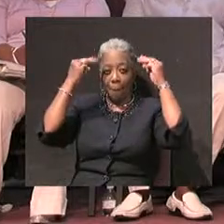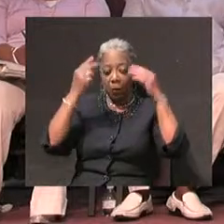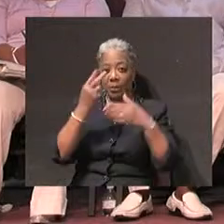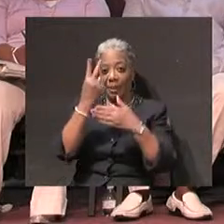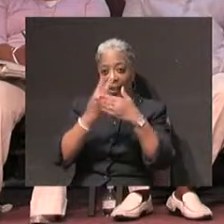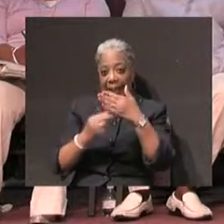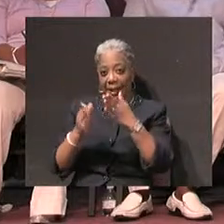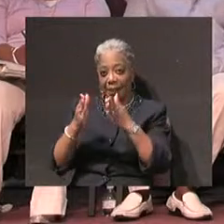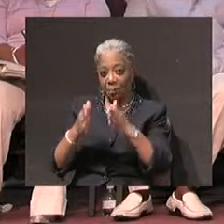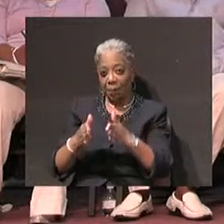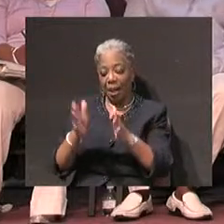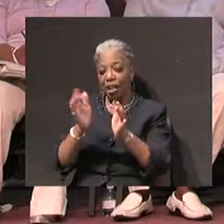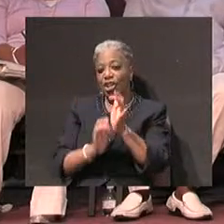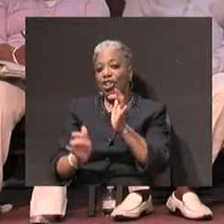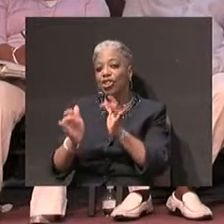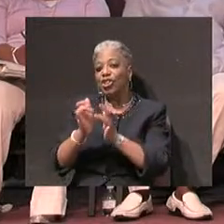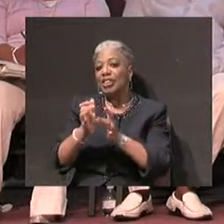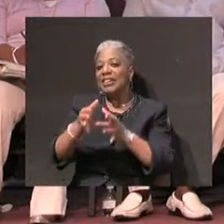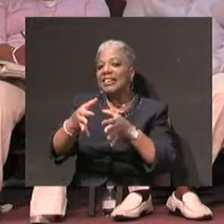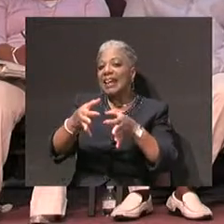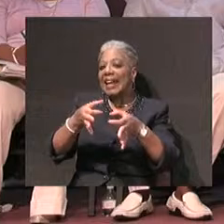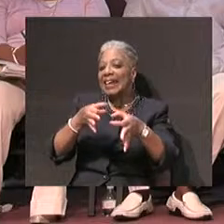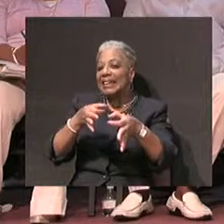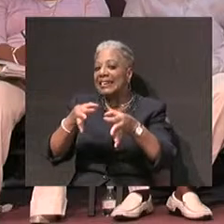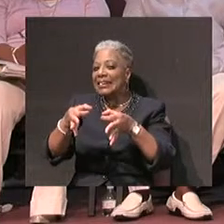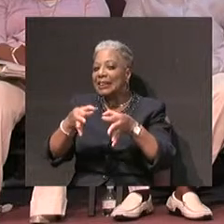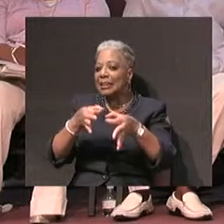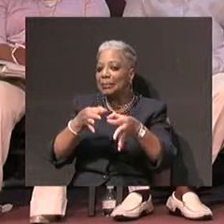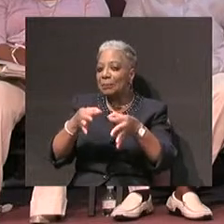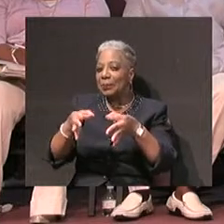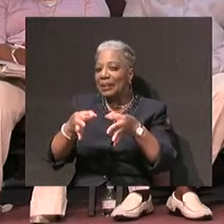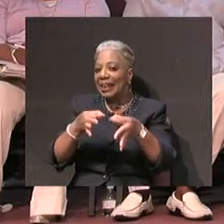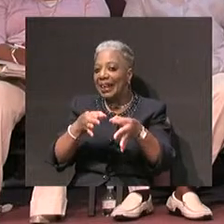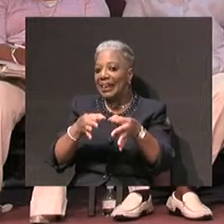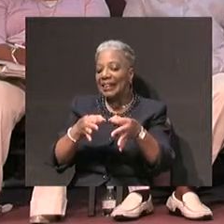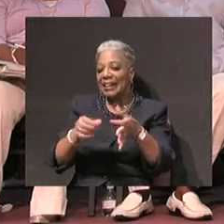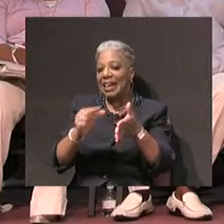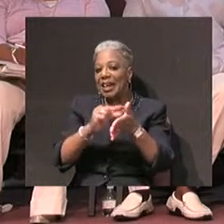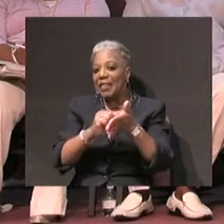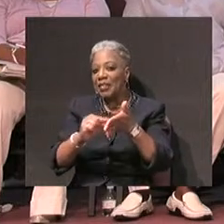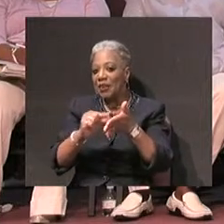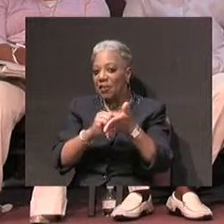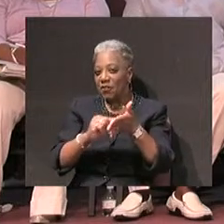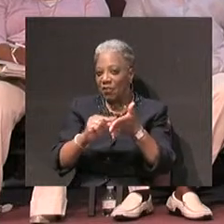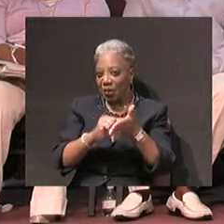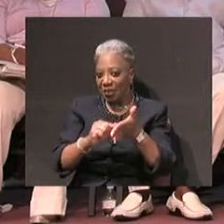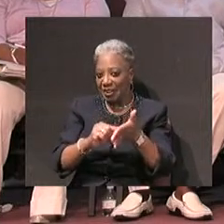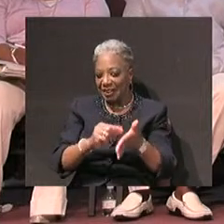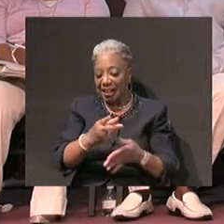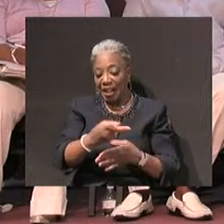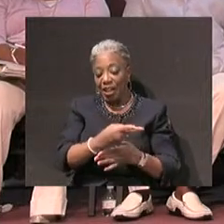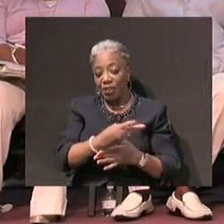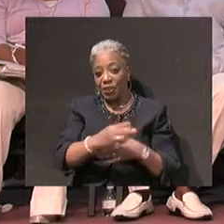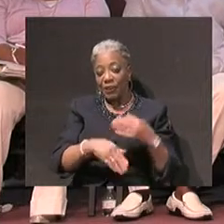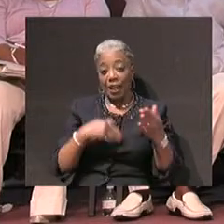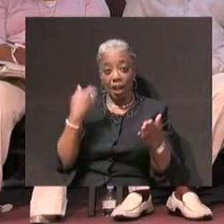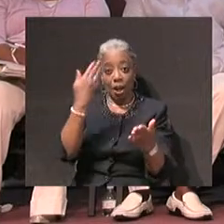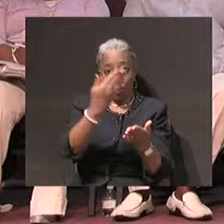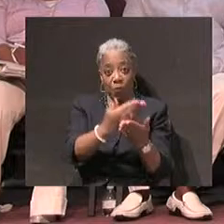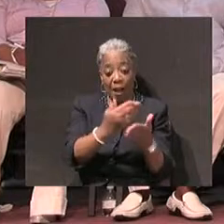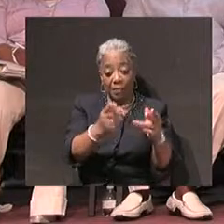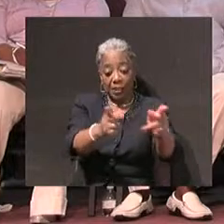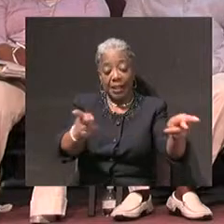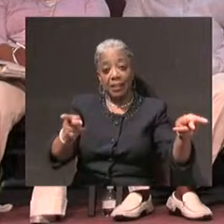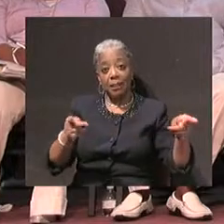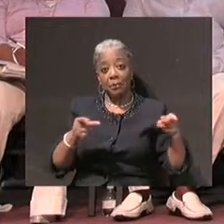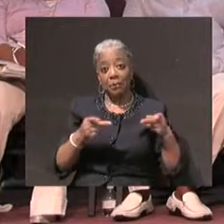explained to them what was said in all the scripture concerning himself. As they approached the village to which they were going,